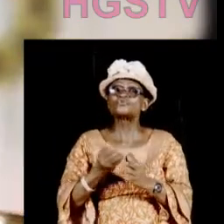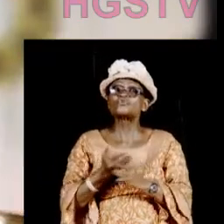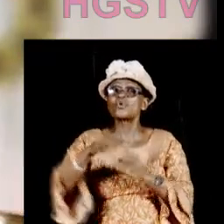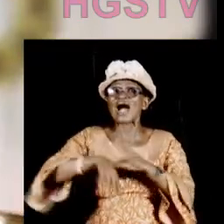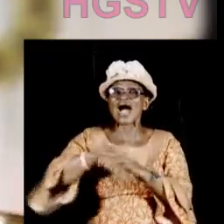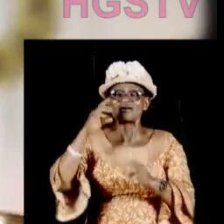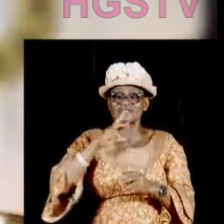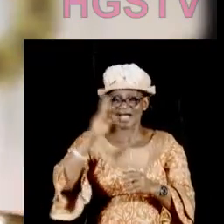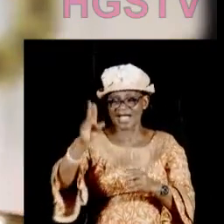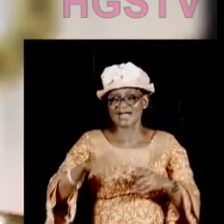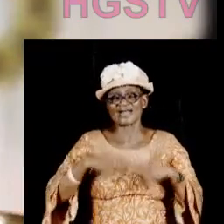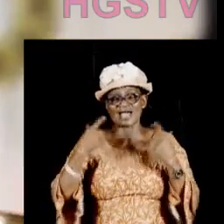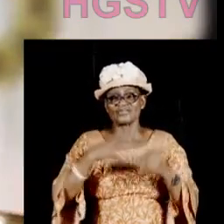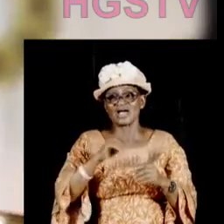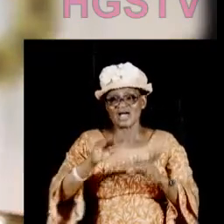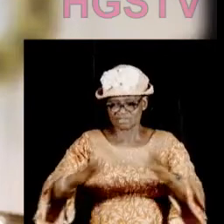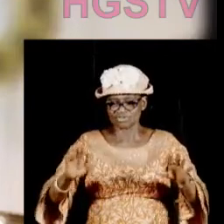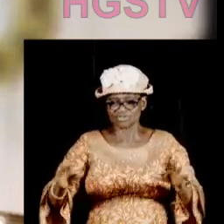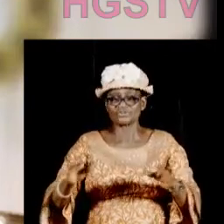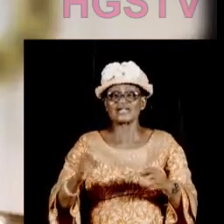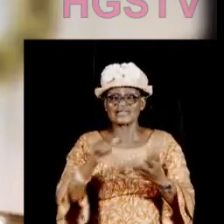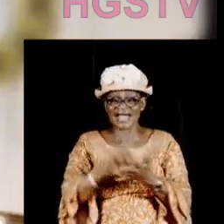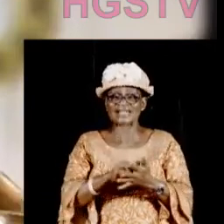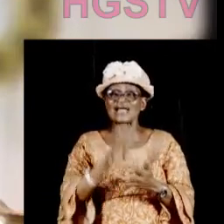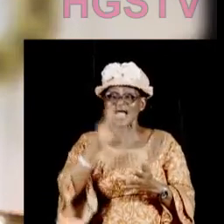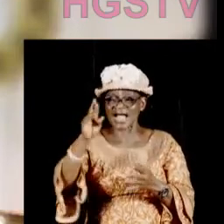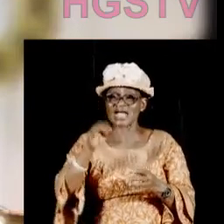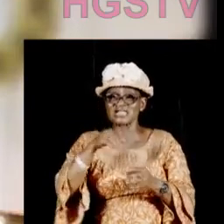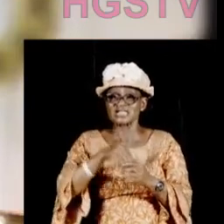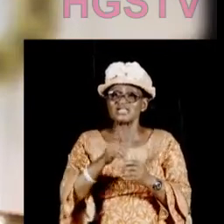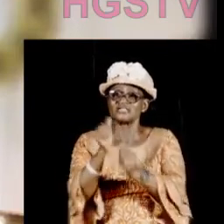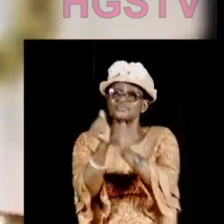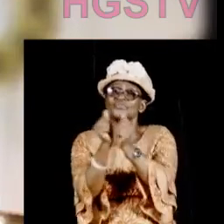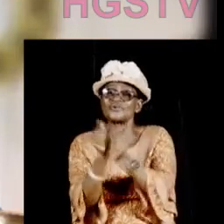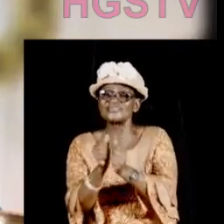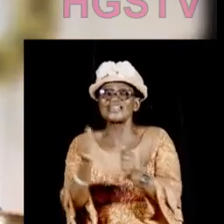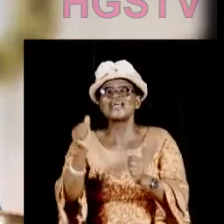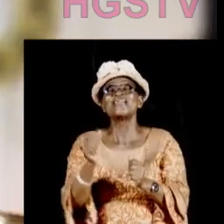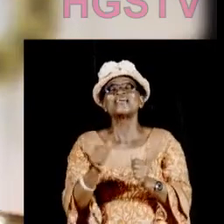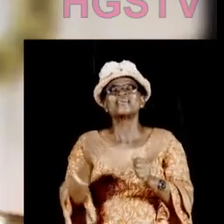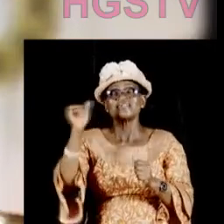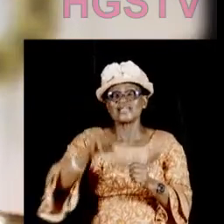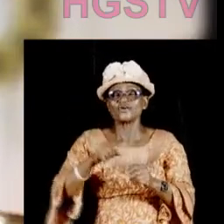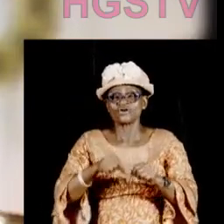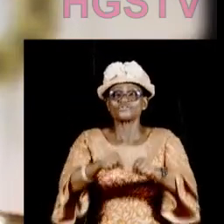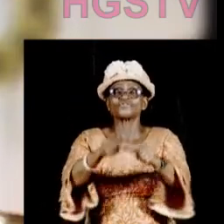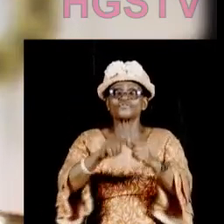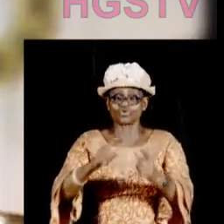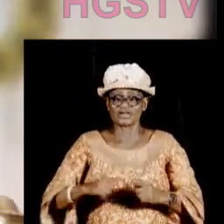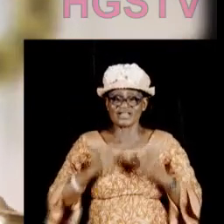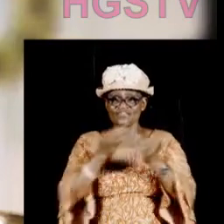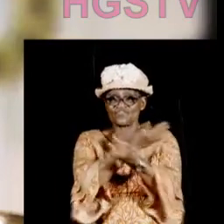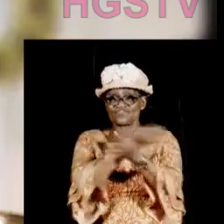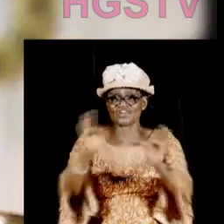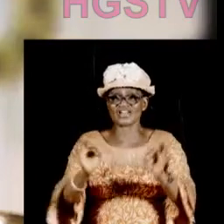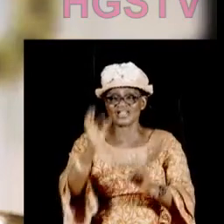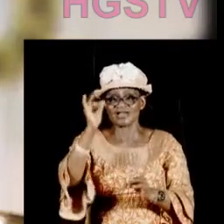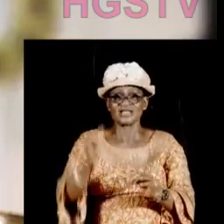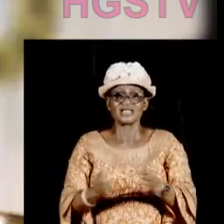the children that were being bandaged, they continue to live freely. Maybe you are